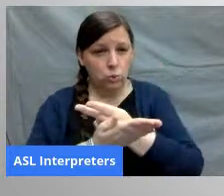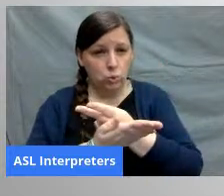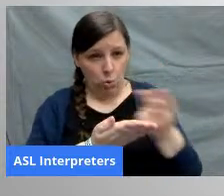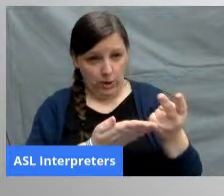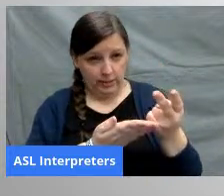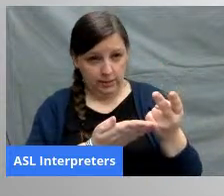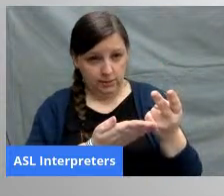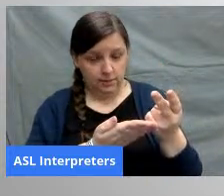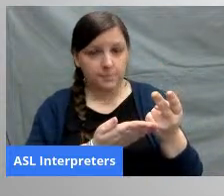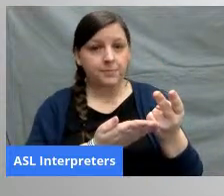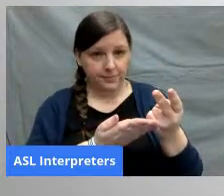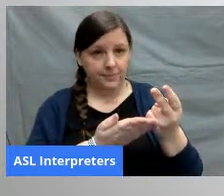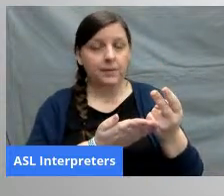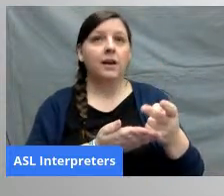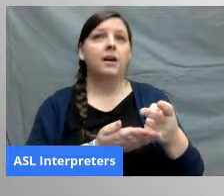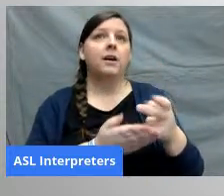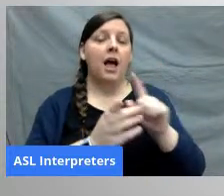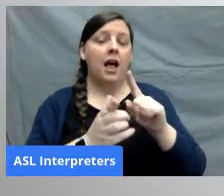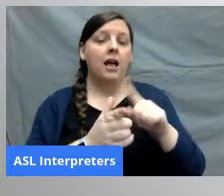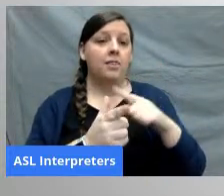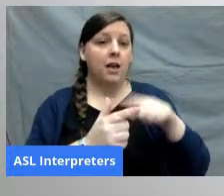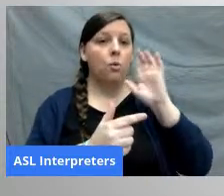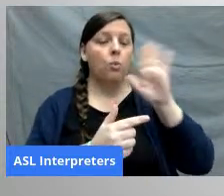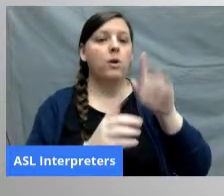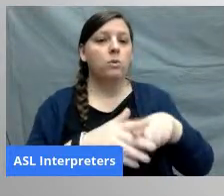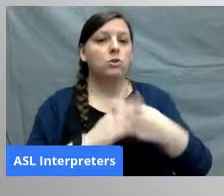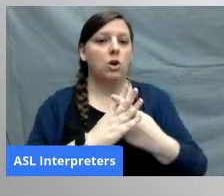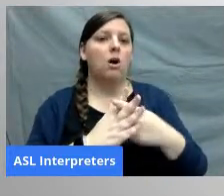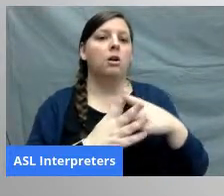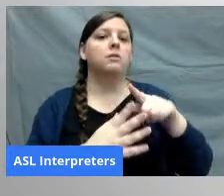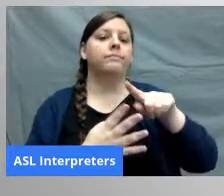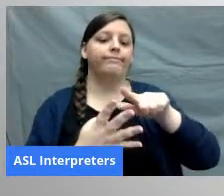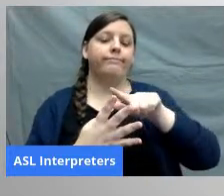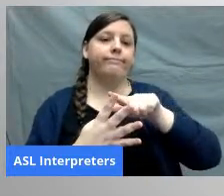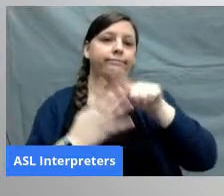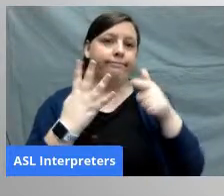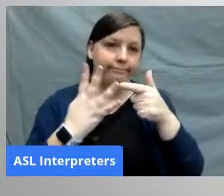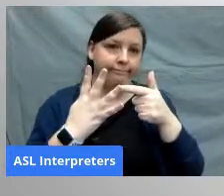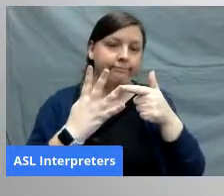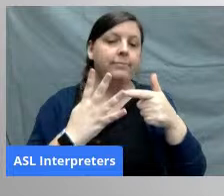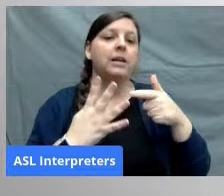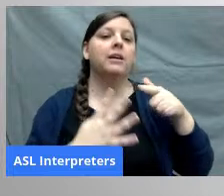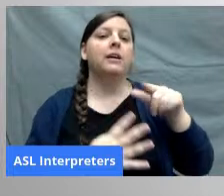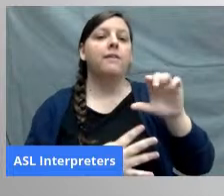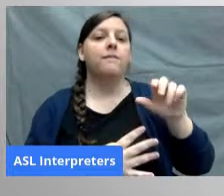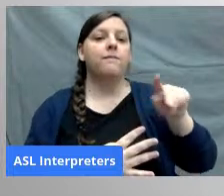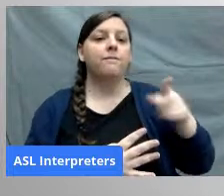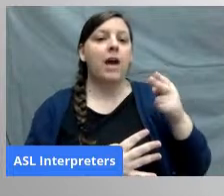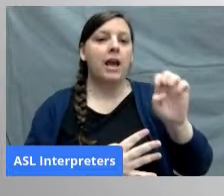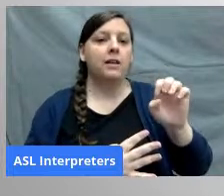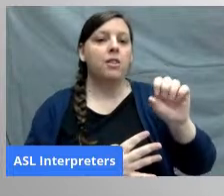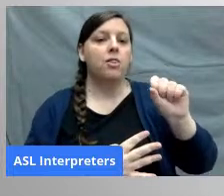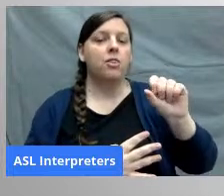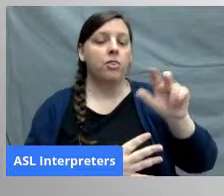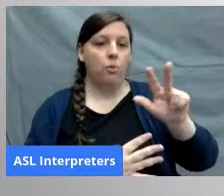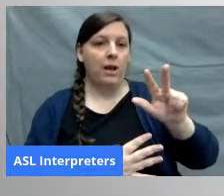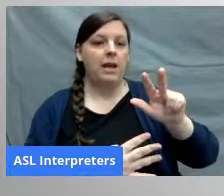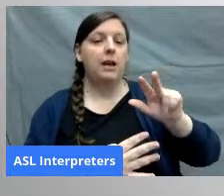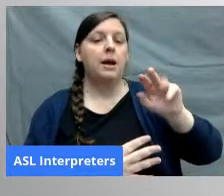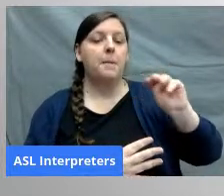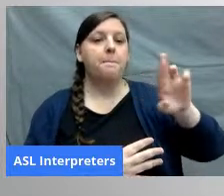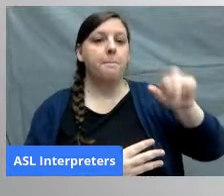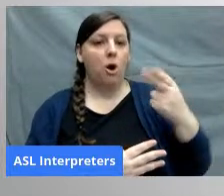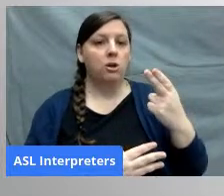and then we will start phase 3 March 15th. March 15th will include all of